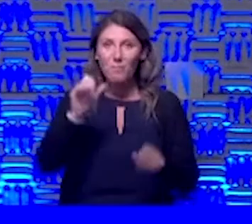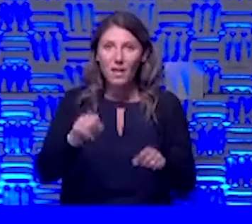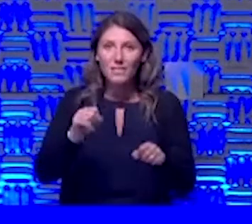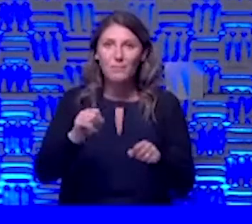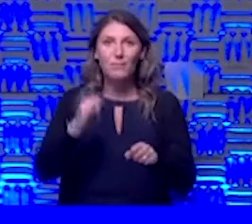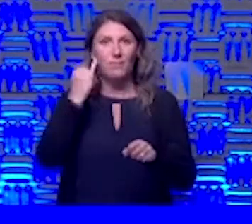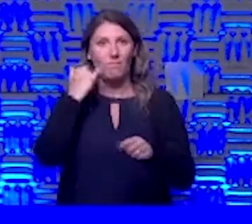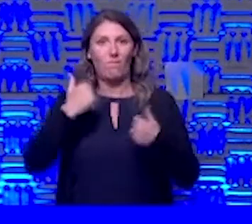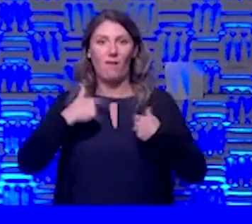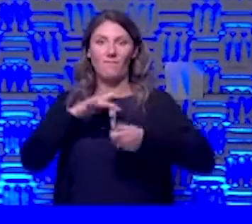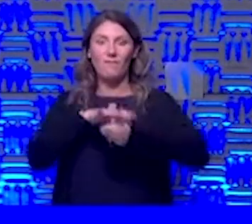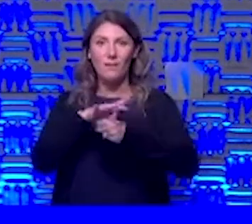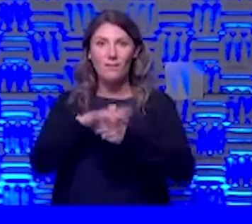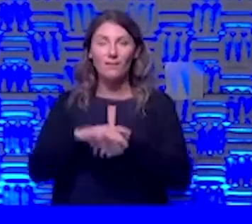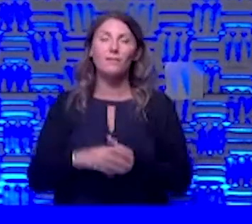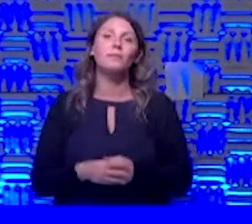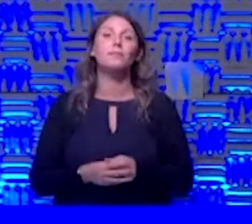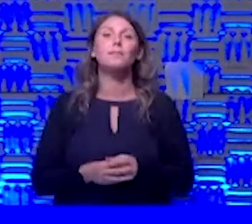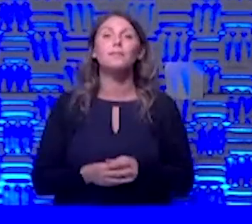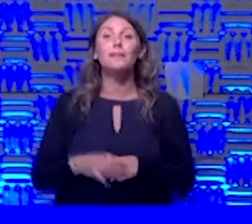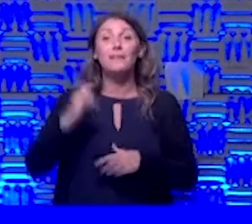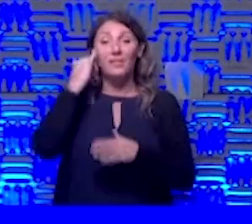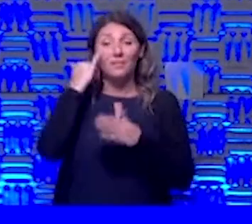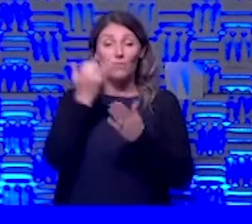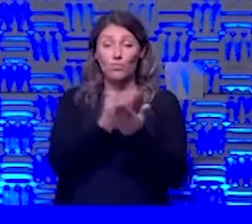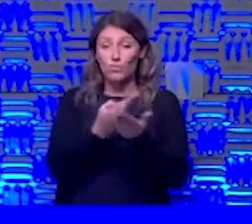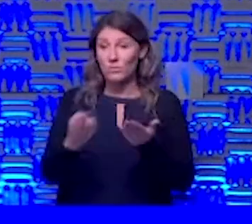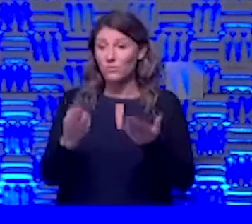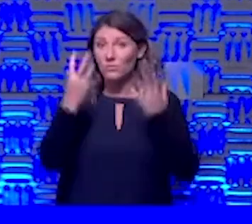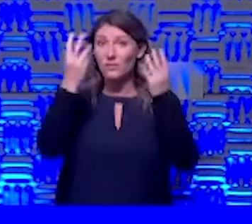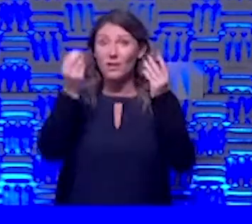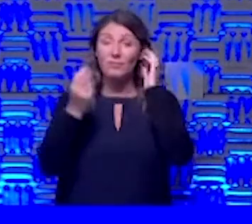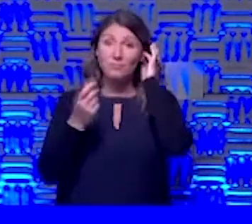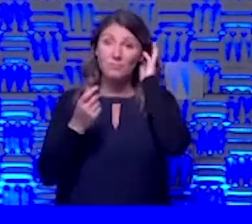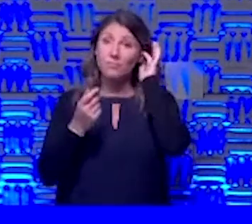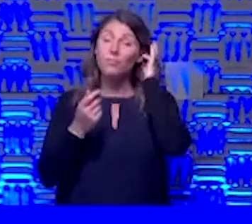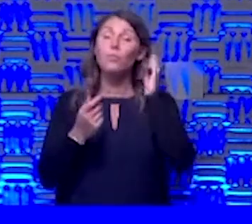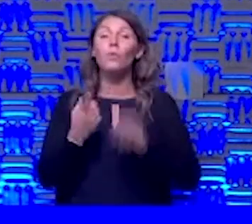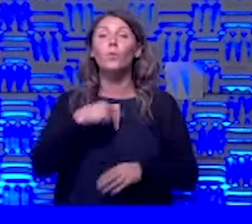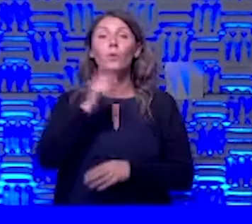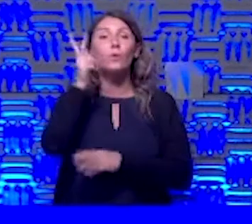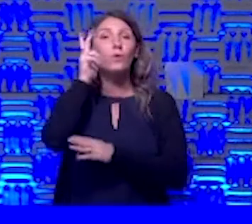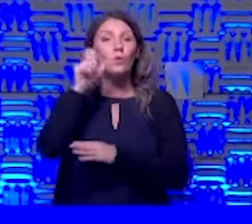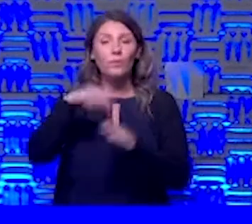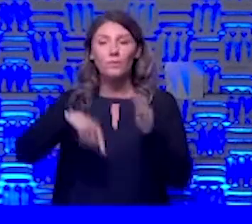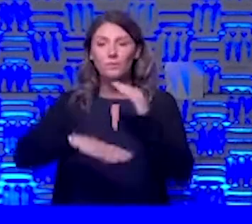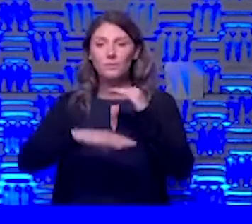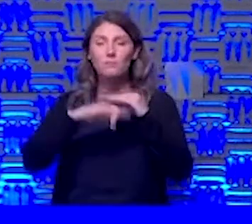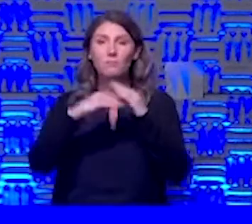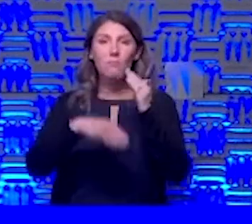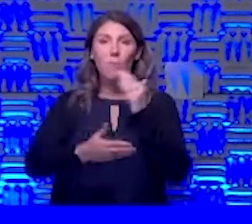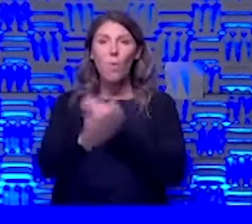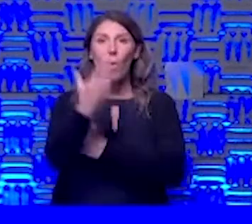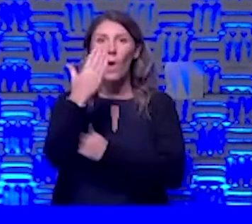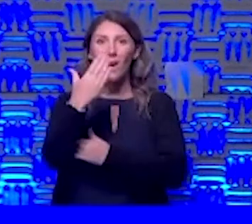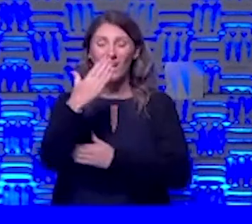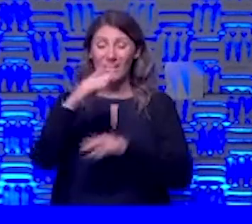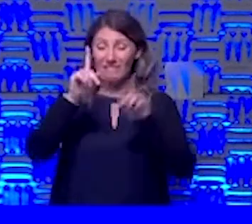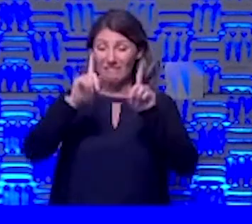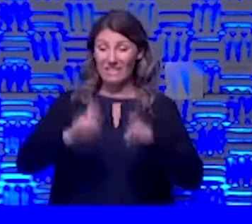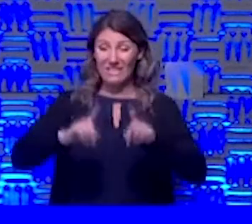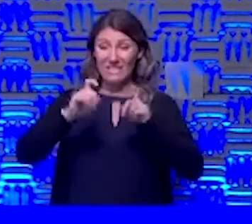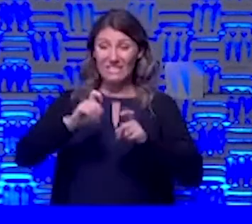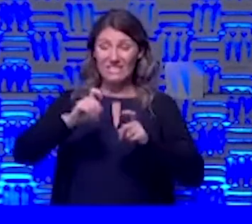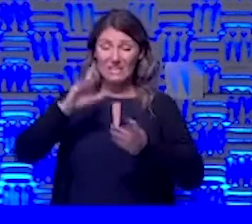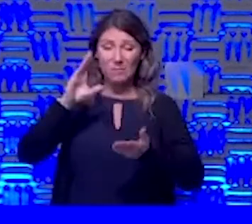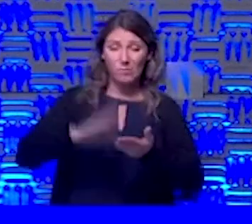capacity, if there was the resources. We've just heard this morning that testing capacity is down because there's resources and